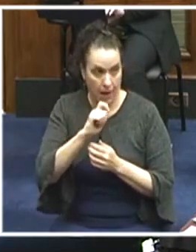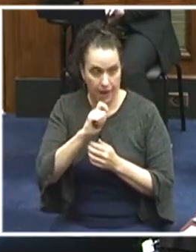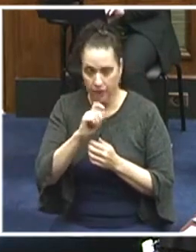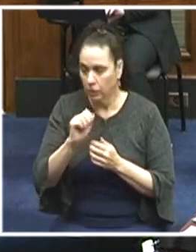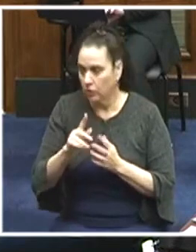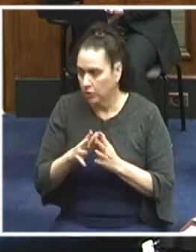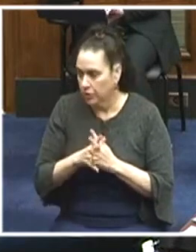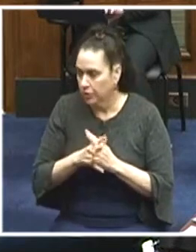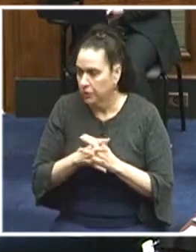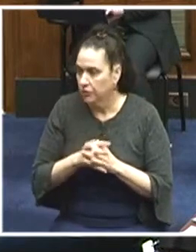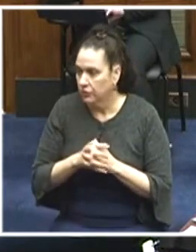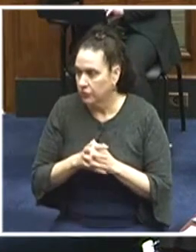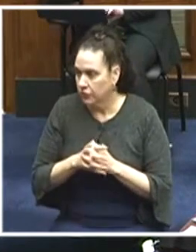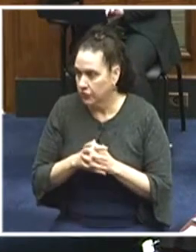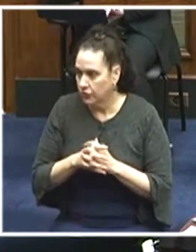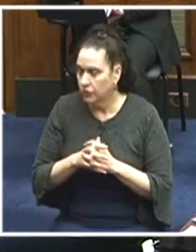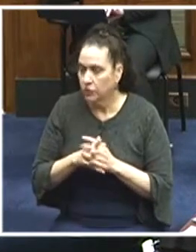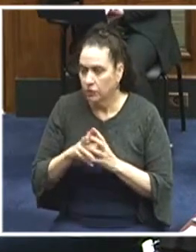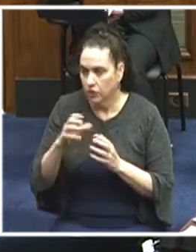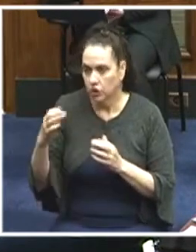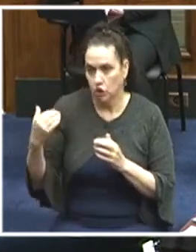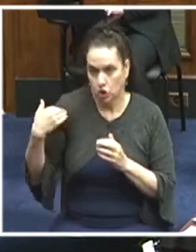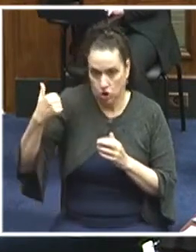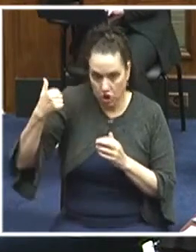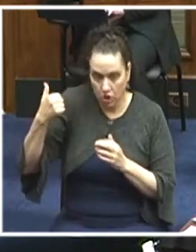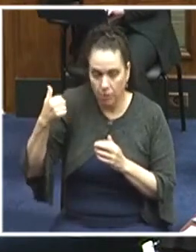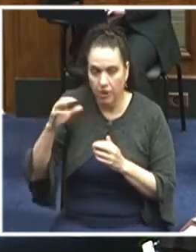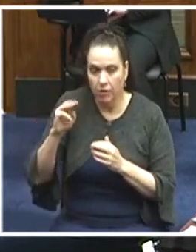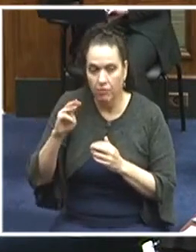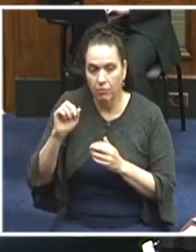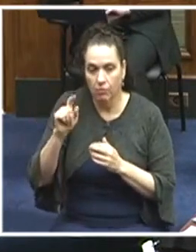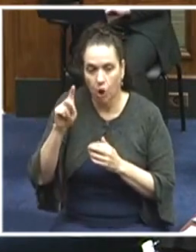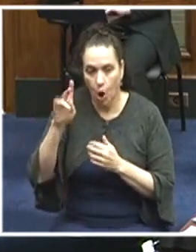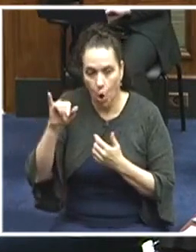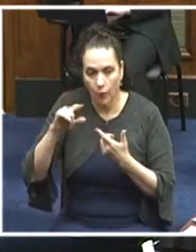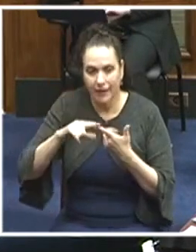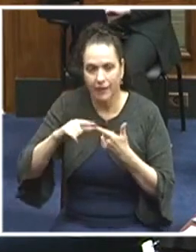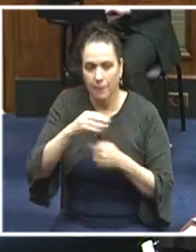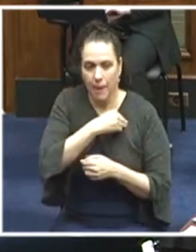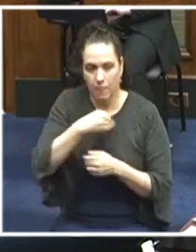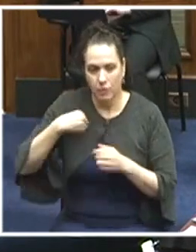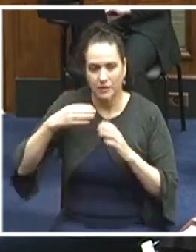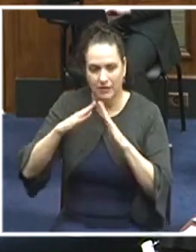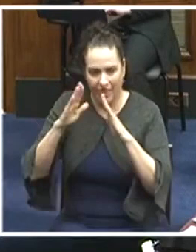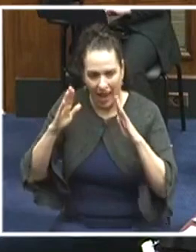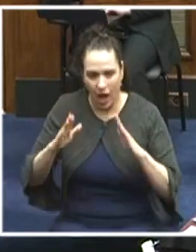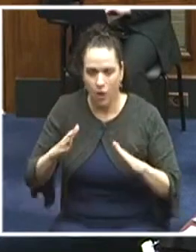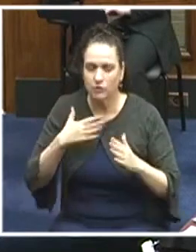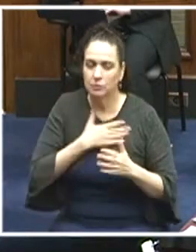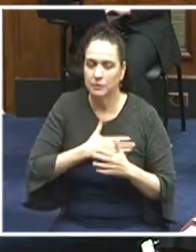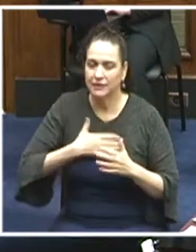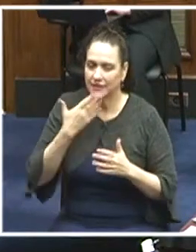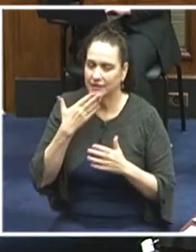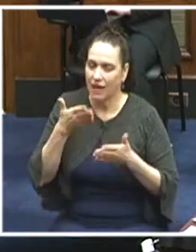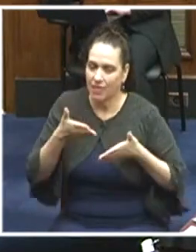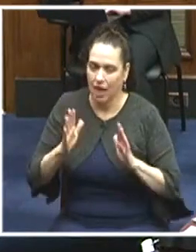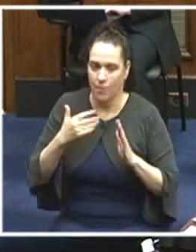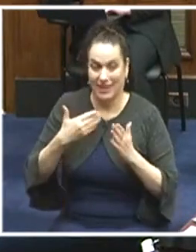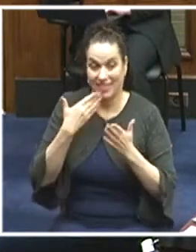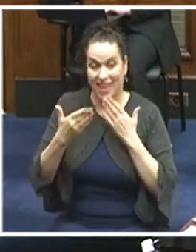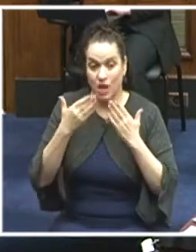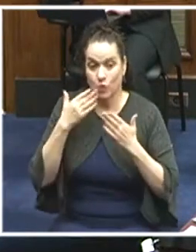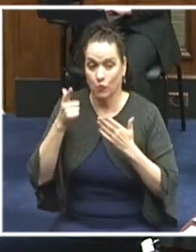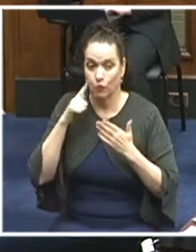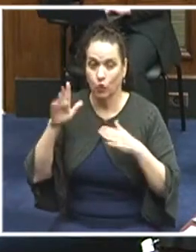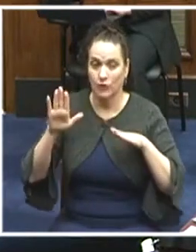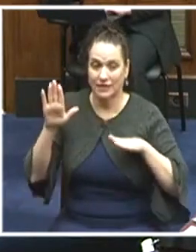Yeah, sorry. Chairwoman Maloney, Ranking Member Comer, members of the House Committee on Oversight and Reform, please allow me to thank you to testify before you today. And